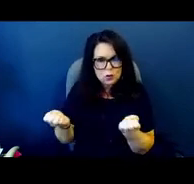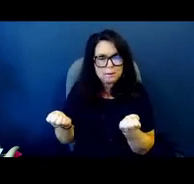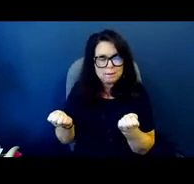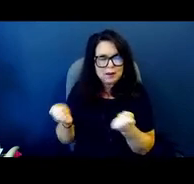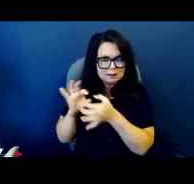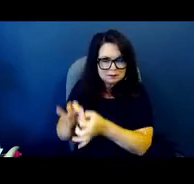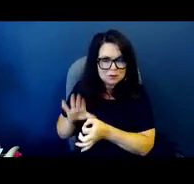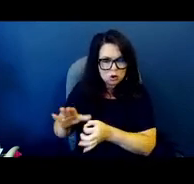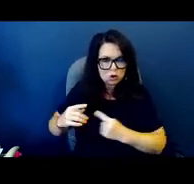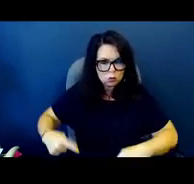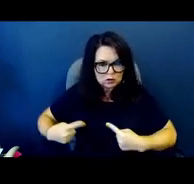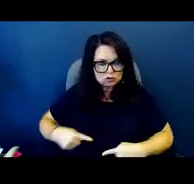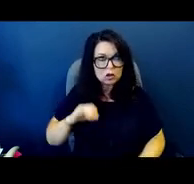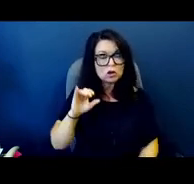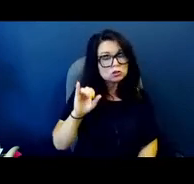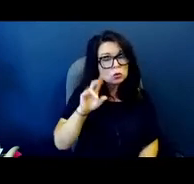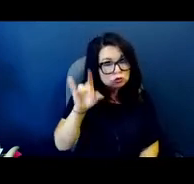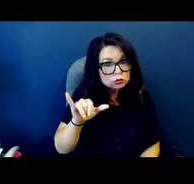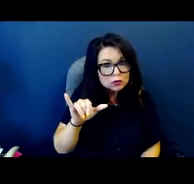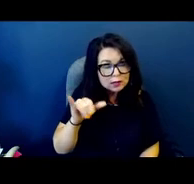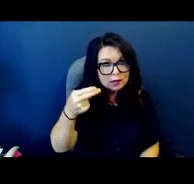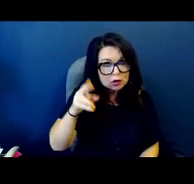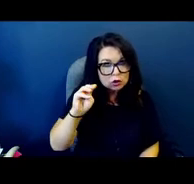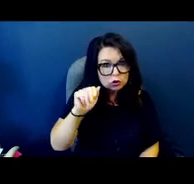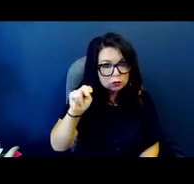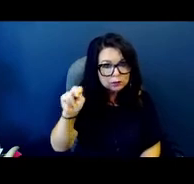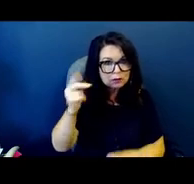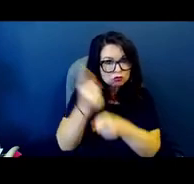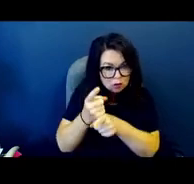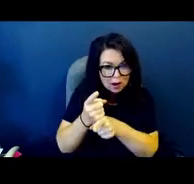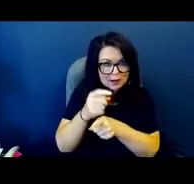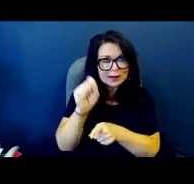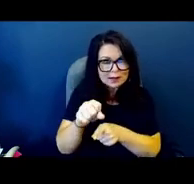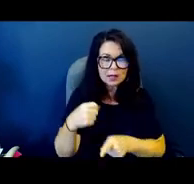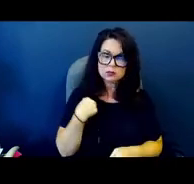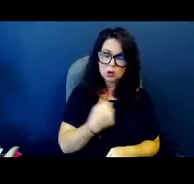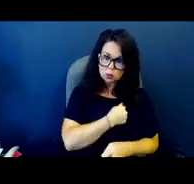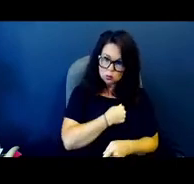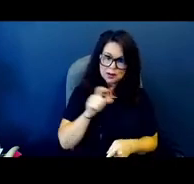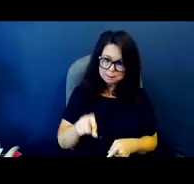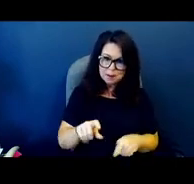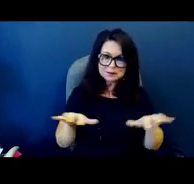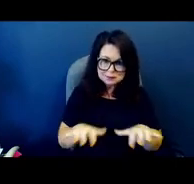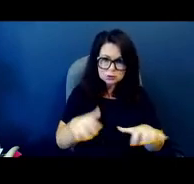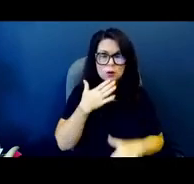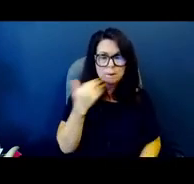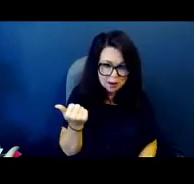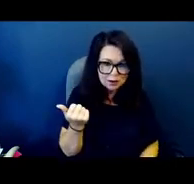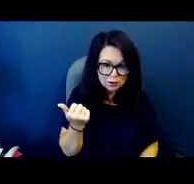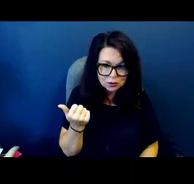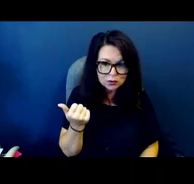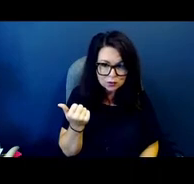Judy Heumann is right, but we also have to do better, not only as a not only within the